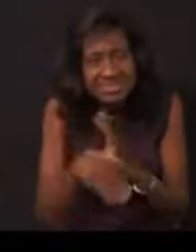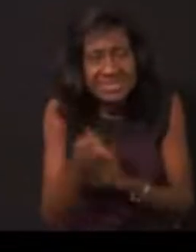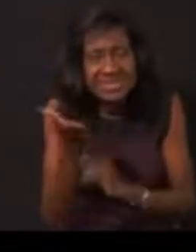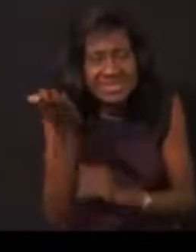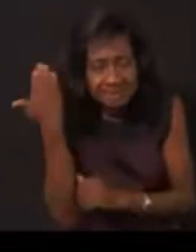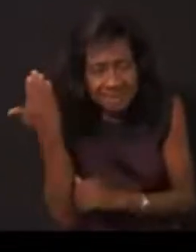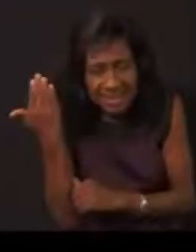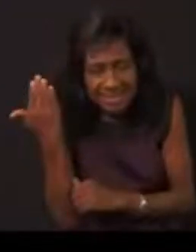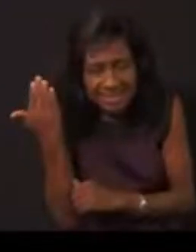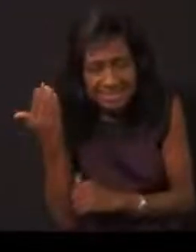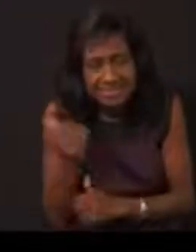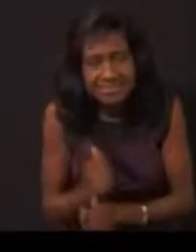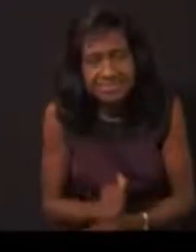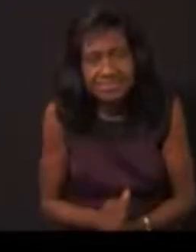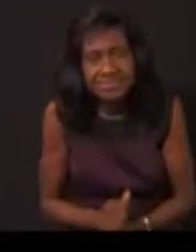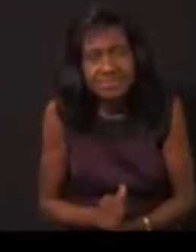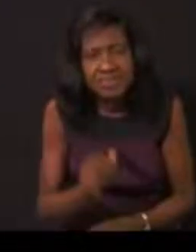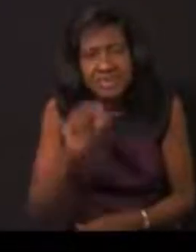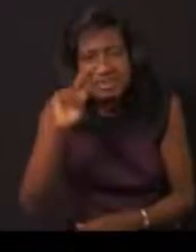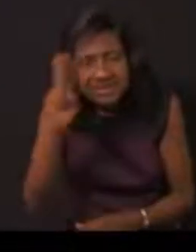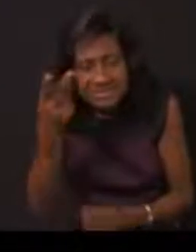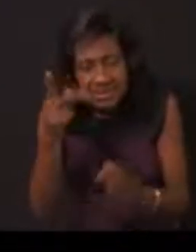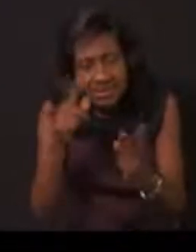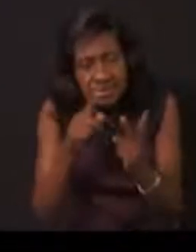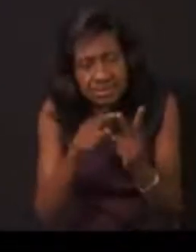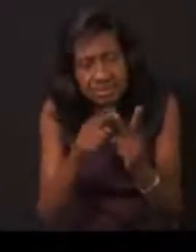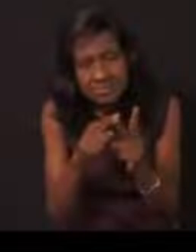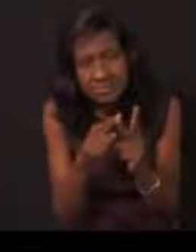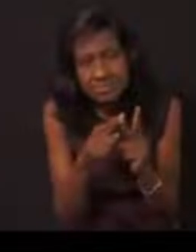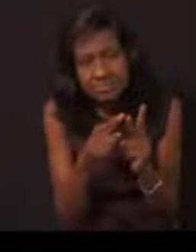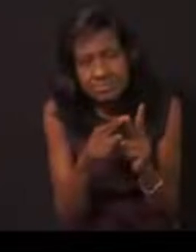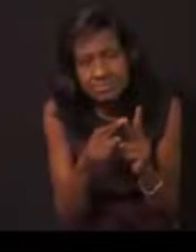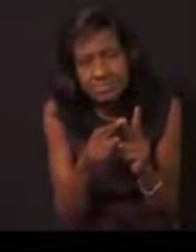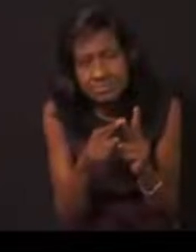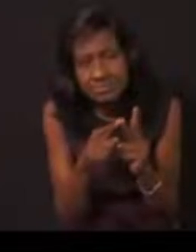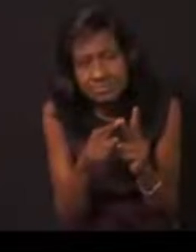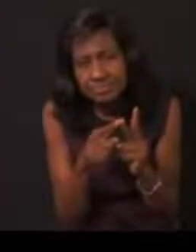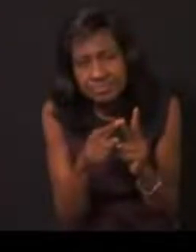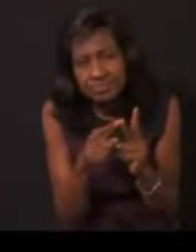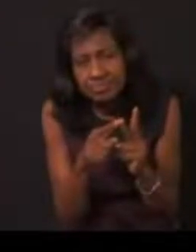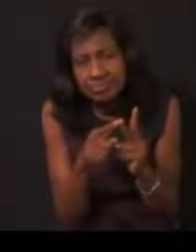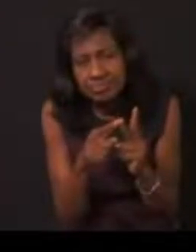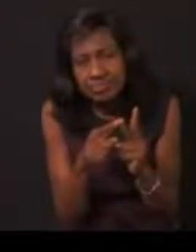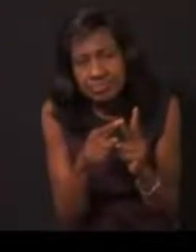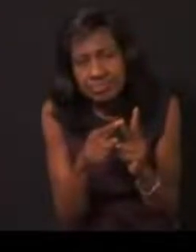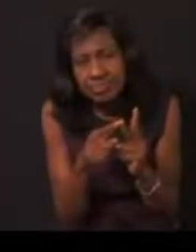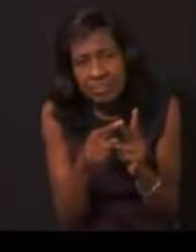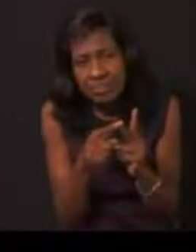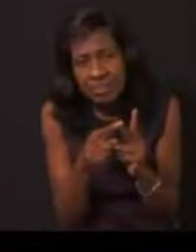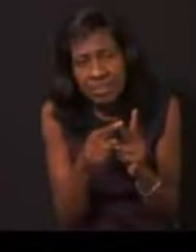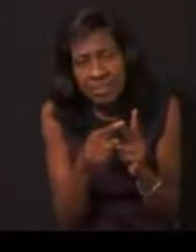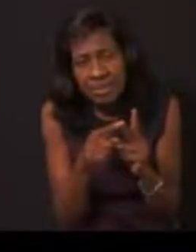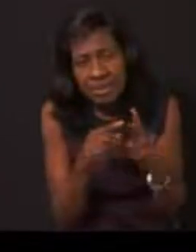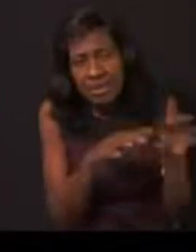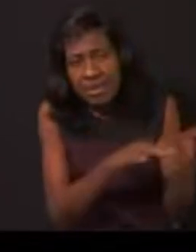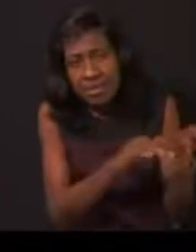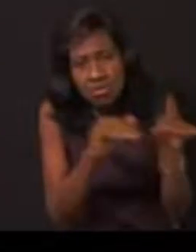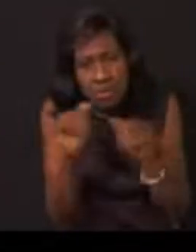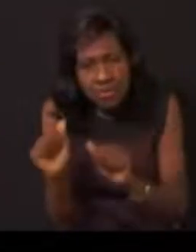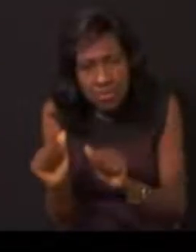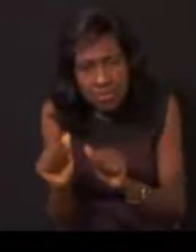The second point I want to make is in relation to removal of secure